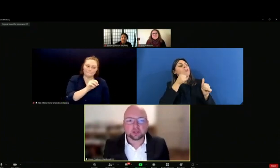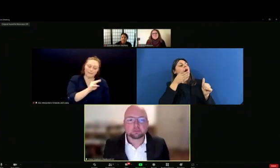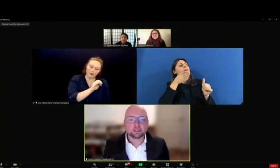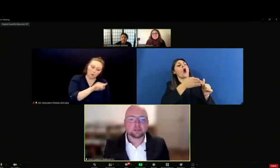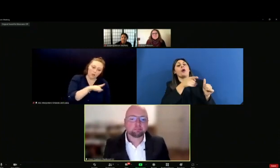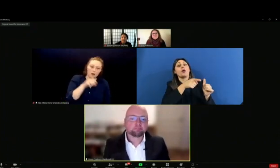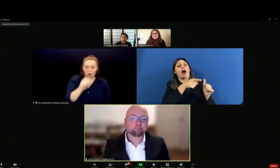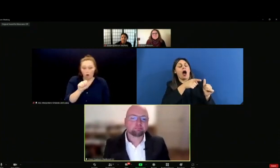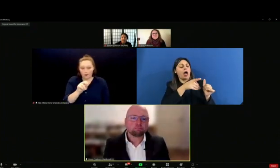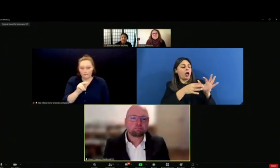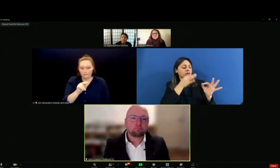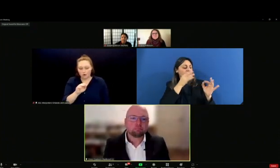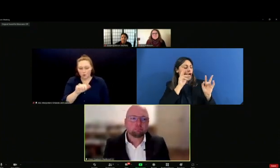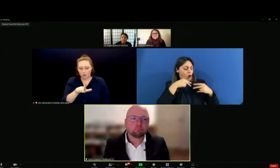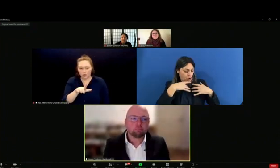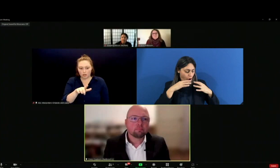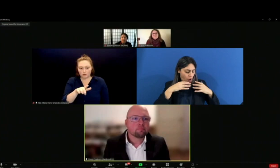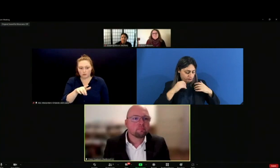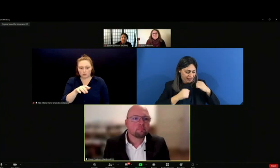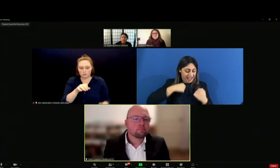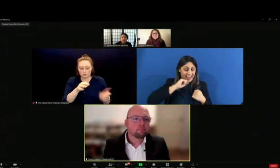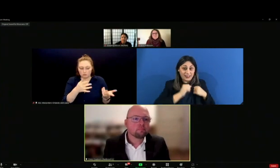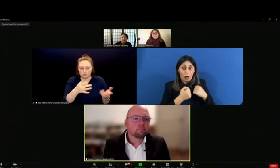trying to express?